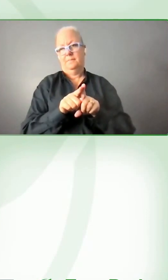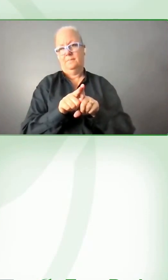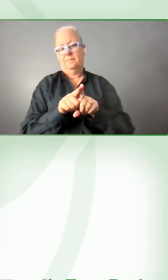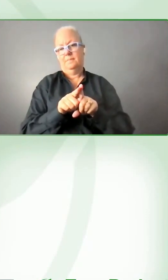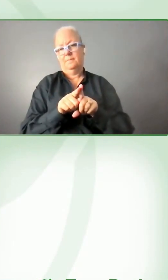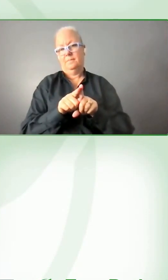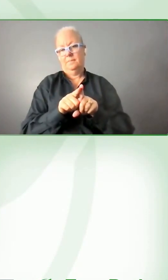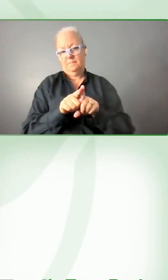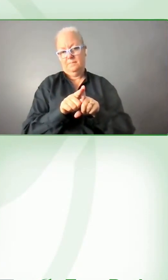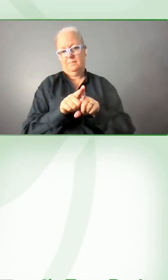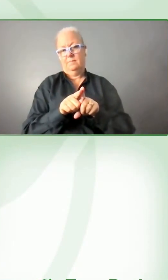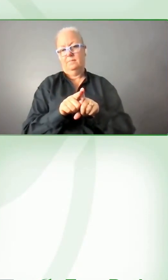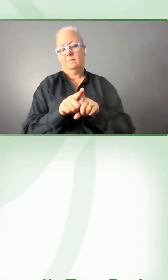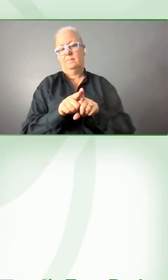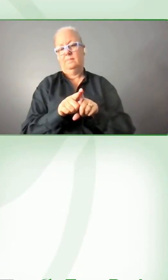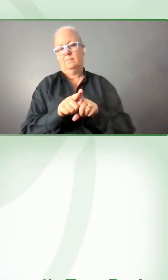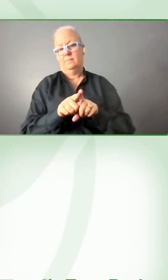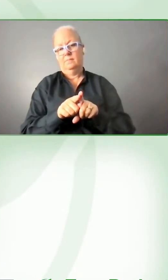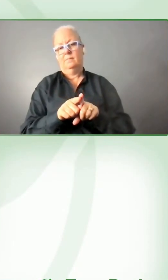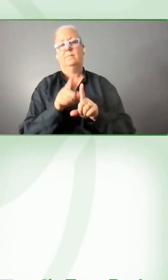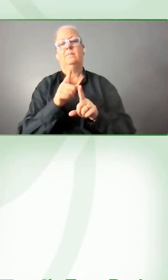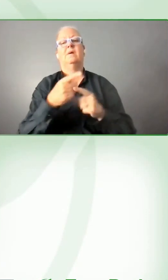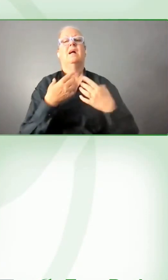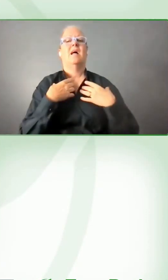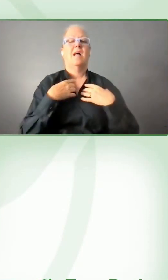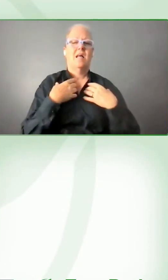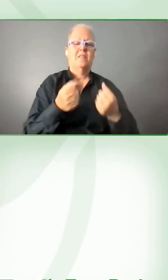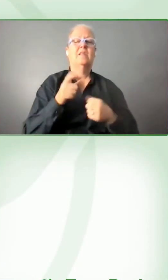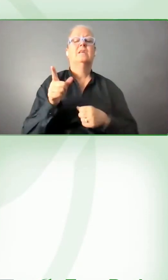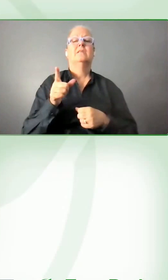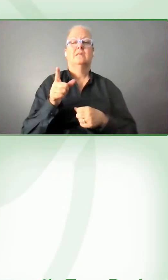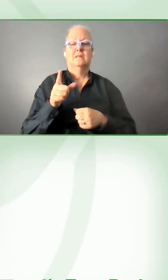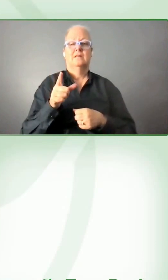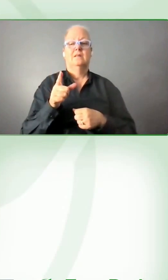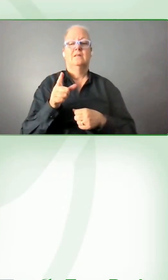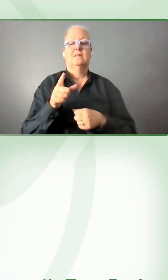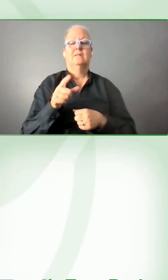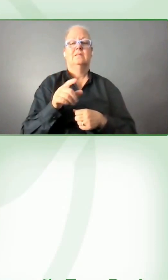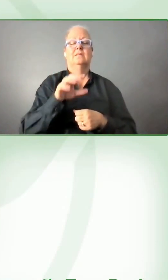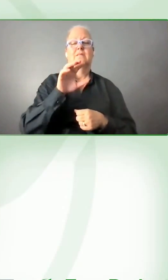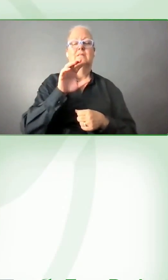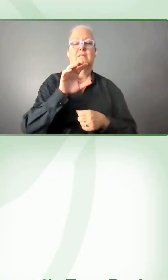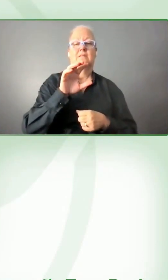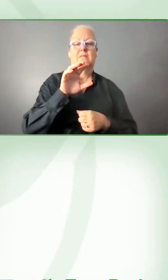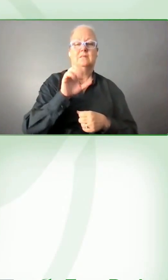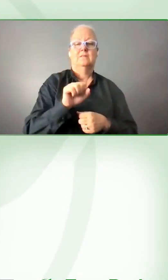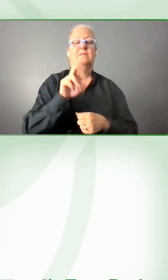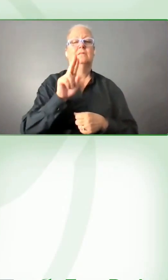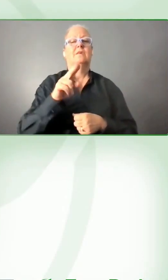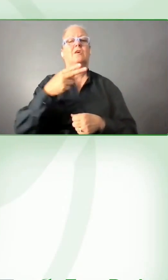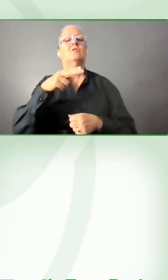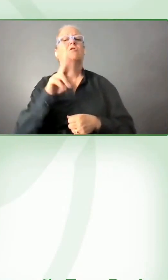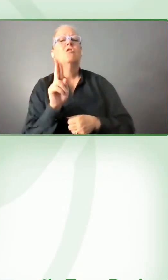health, sexual and reproductive rights accessible for all, and